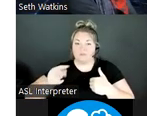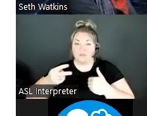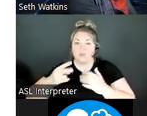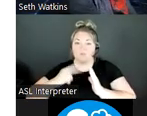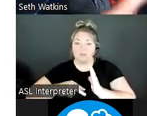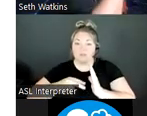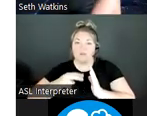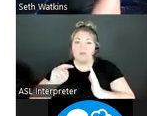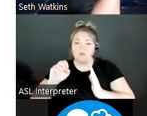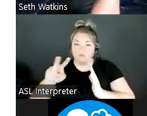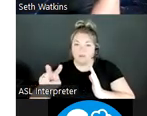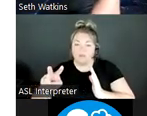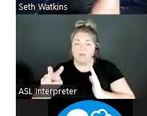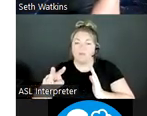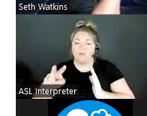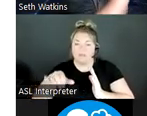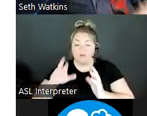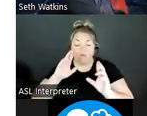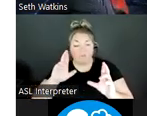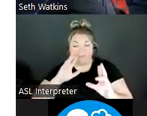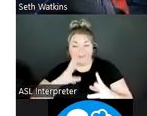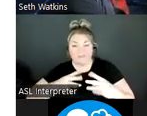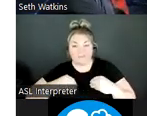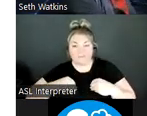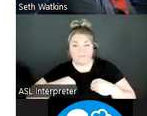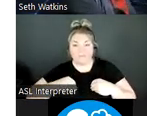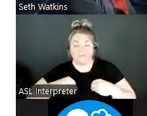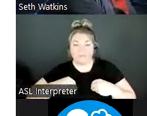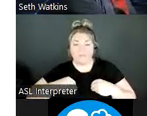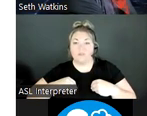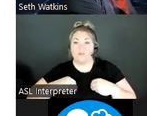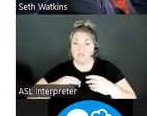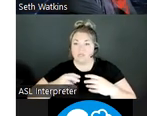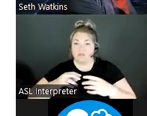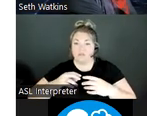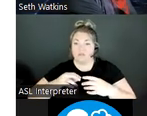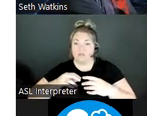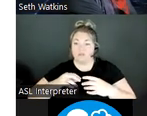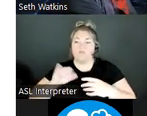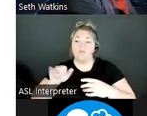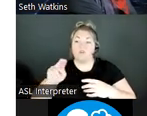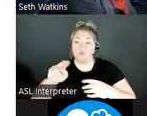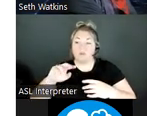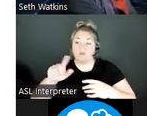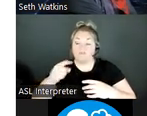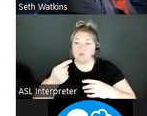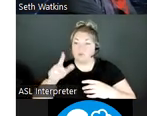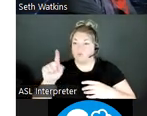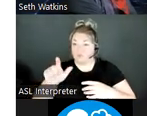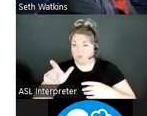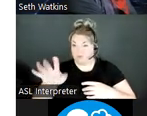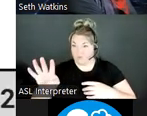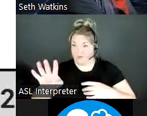and that will be our hopeful adoption with an effective date of January 1st of 2024.